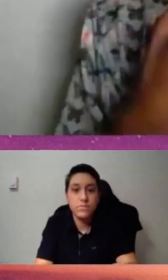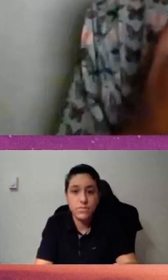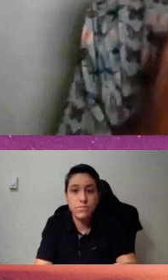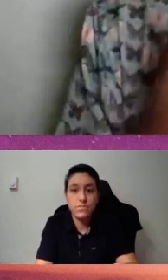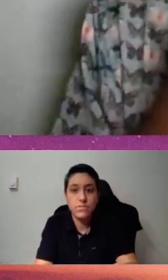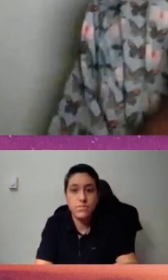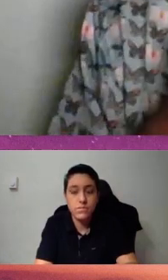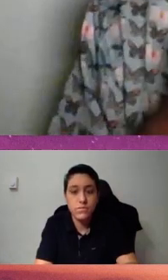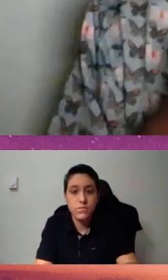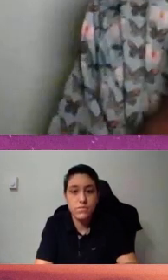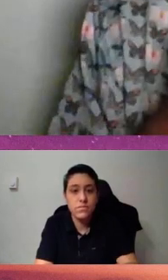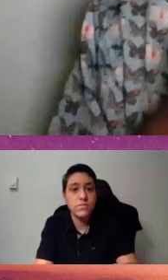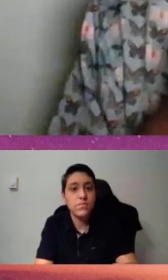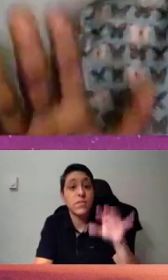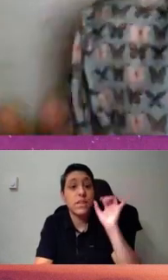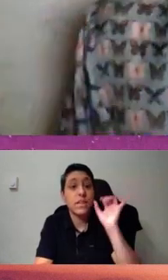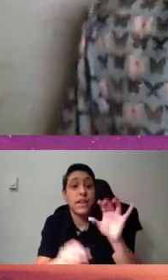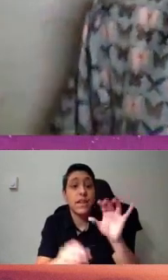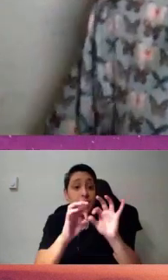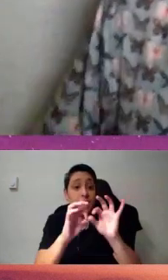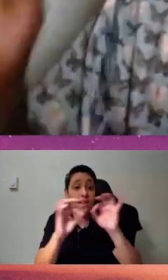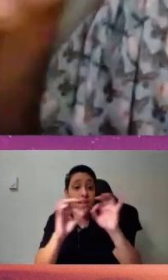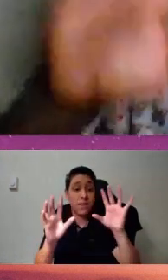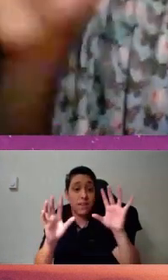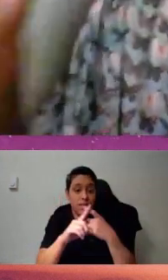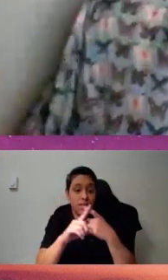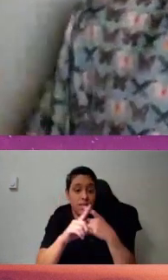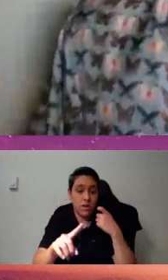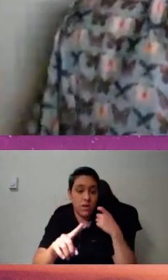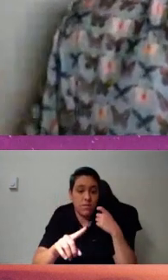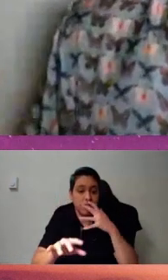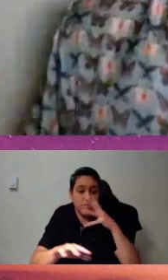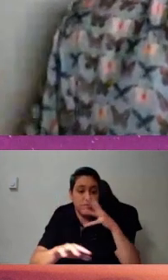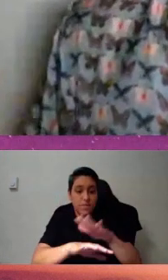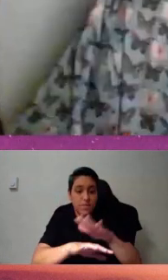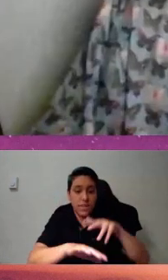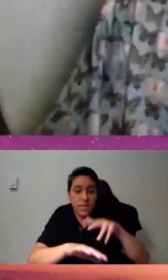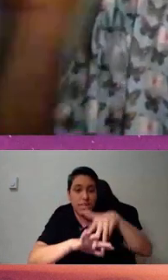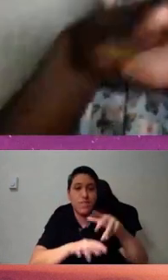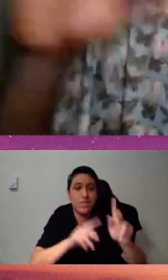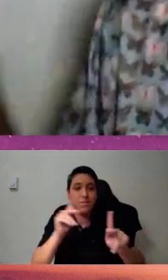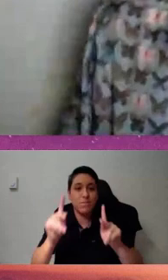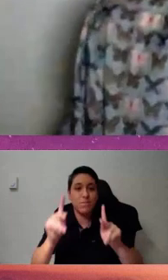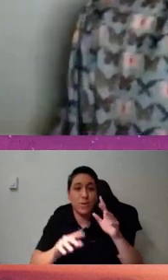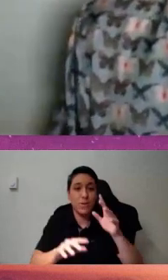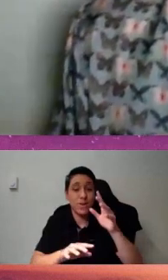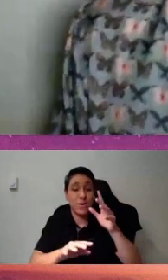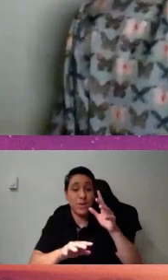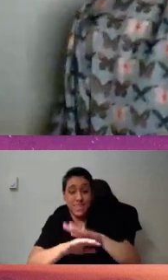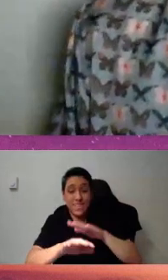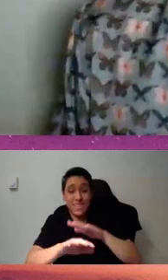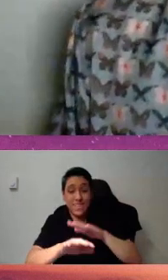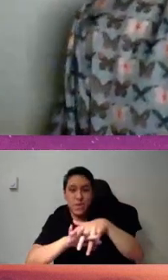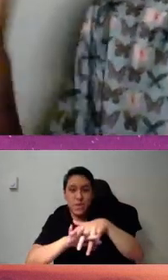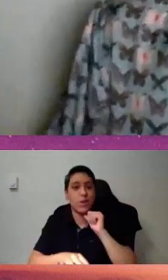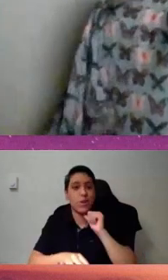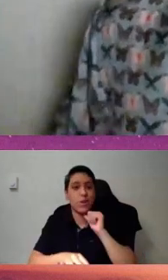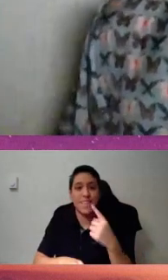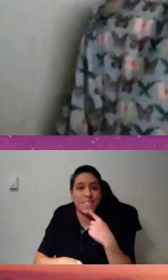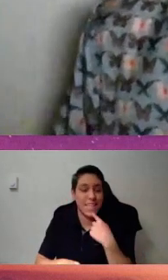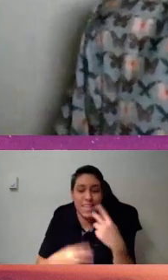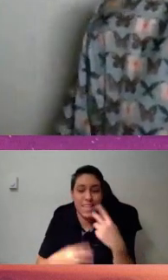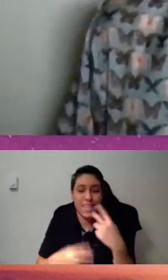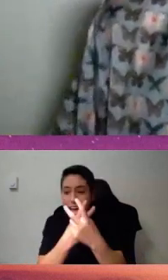reparations and land back, right? Indigenous people are not going around saying hashtag more funding, are not going around saying like hashtag